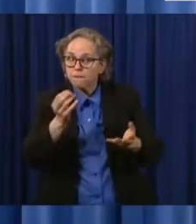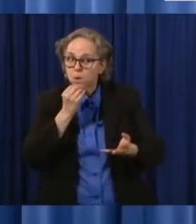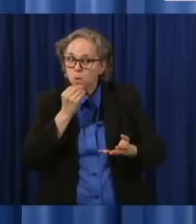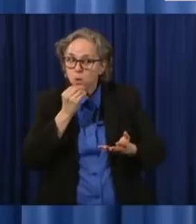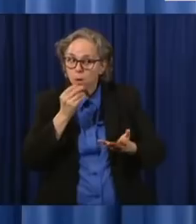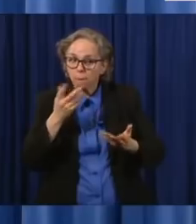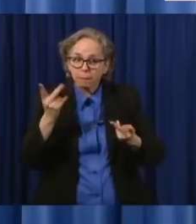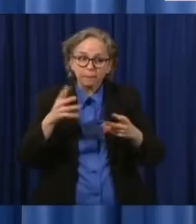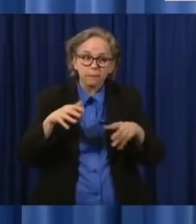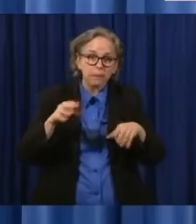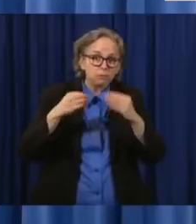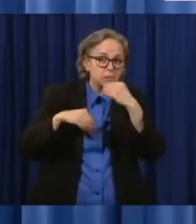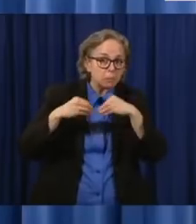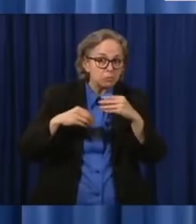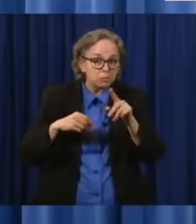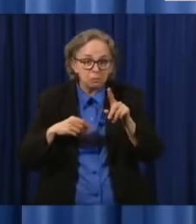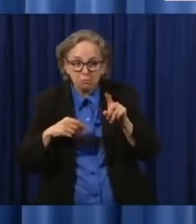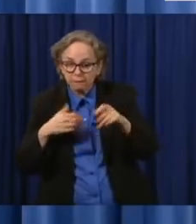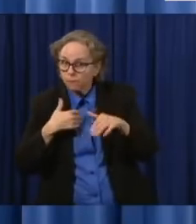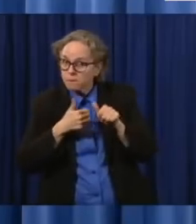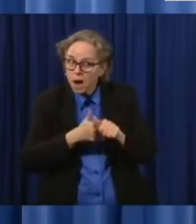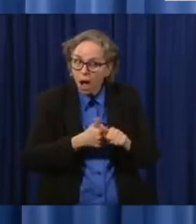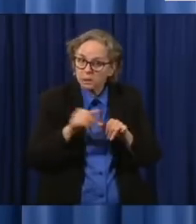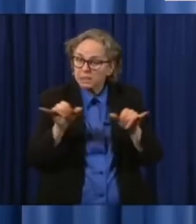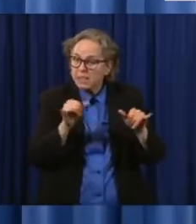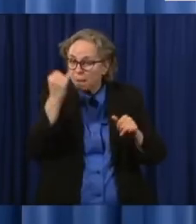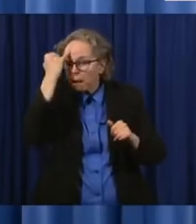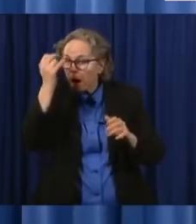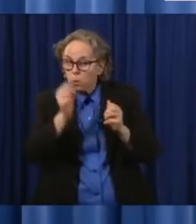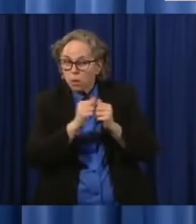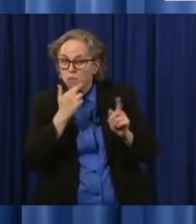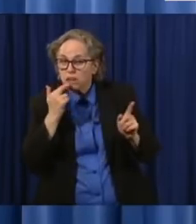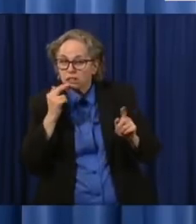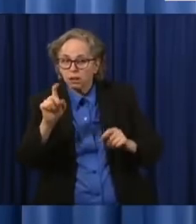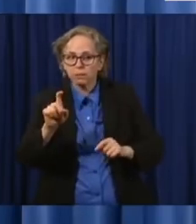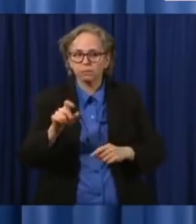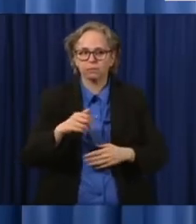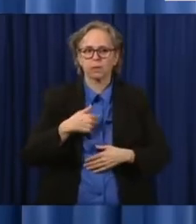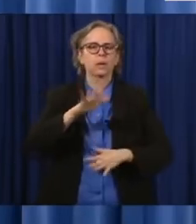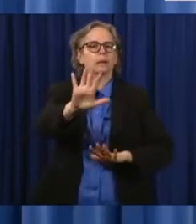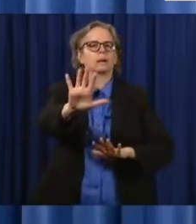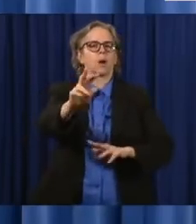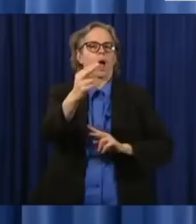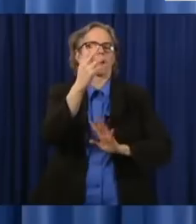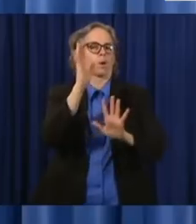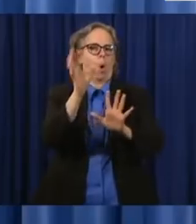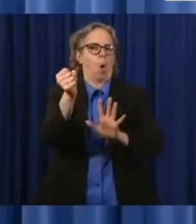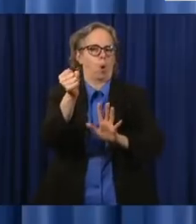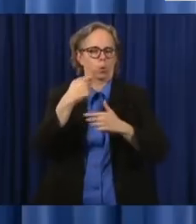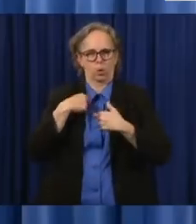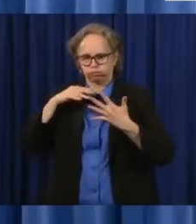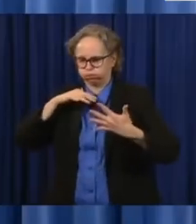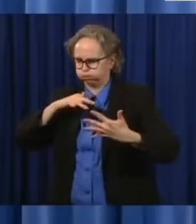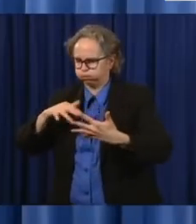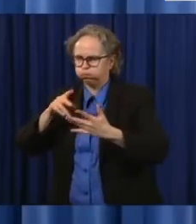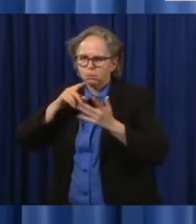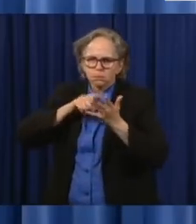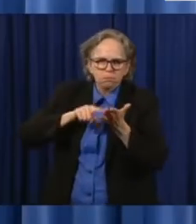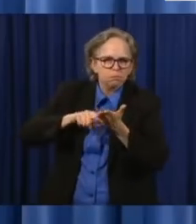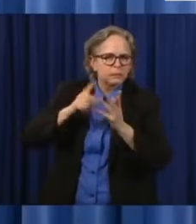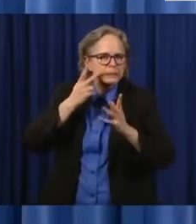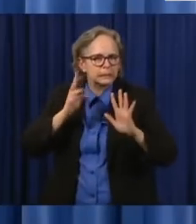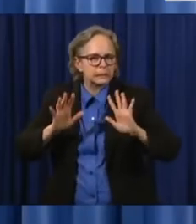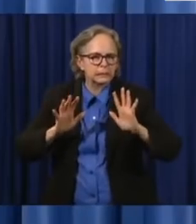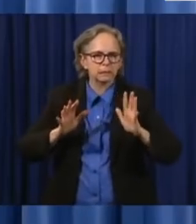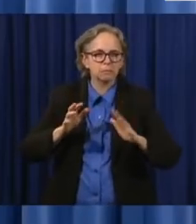it replicates what we find in a restaurant? And we are looking at that. It would seem to me that makes